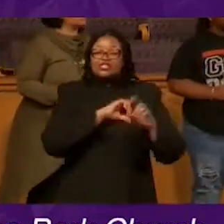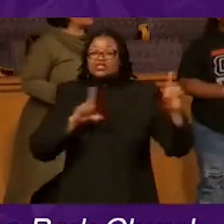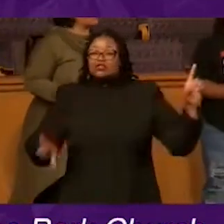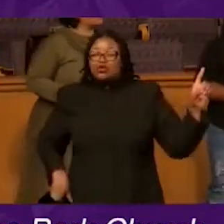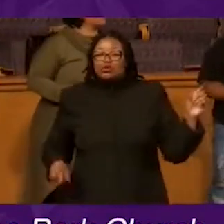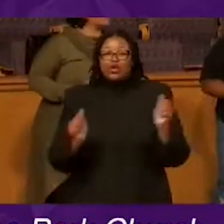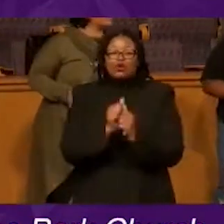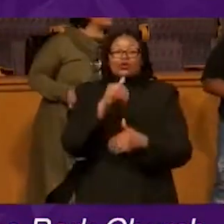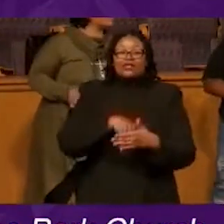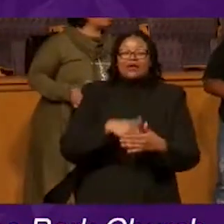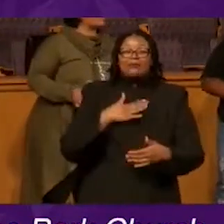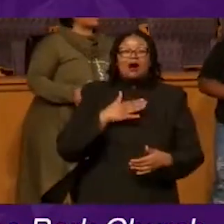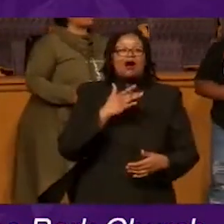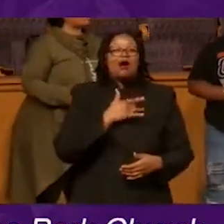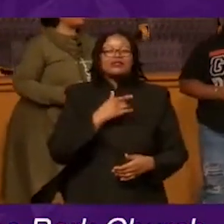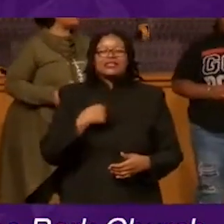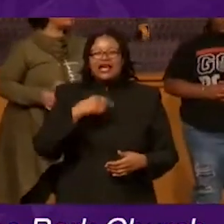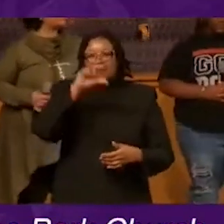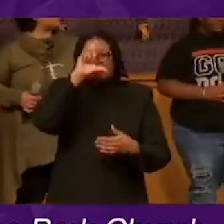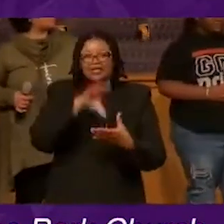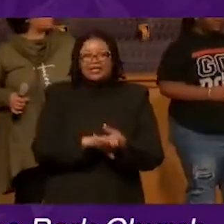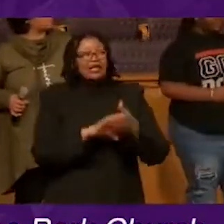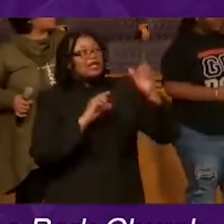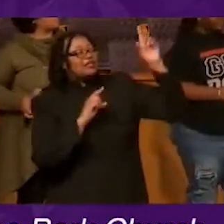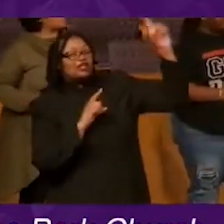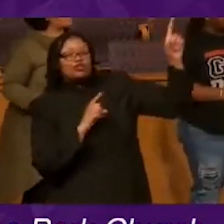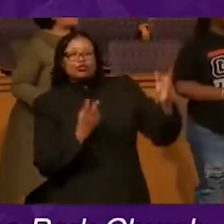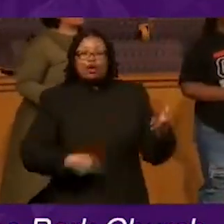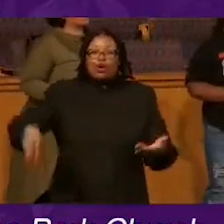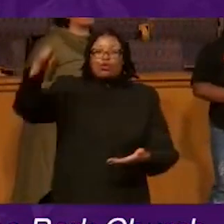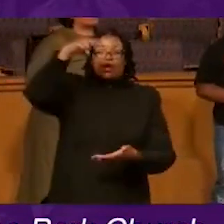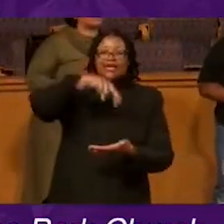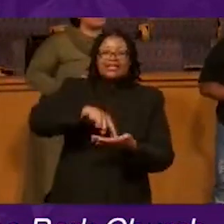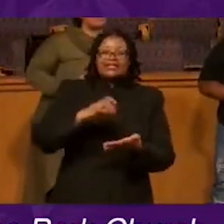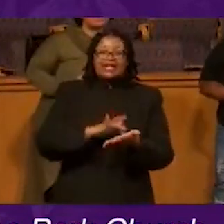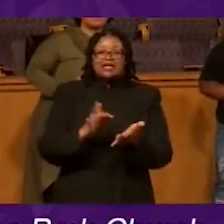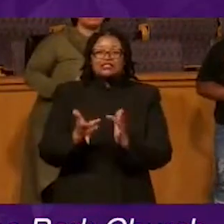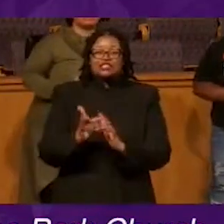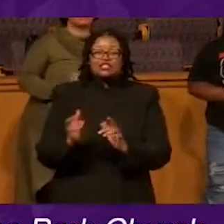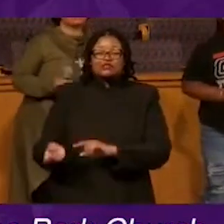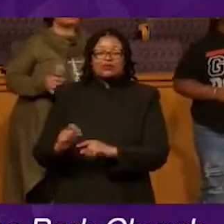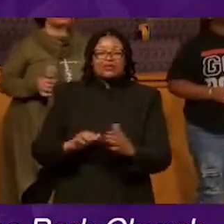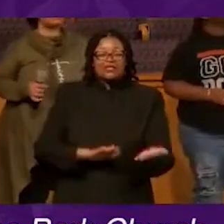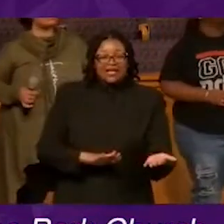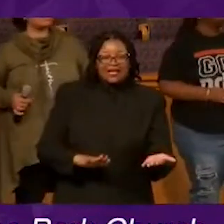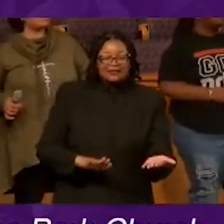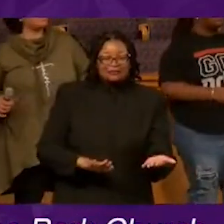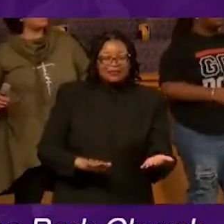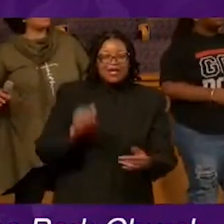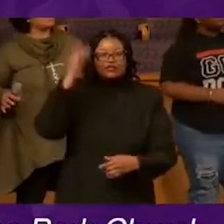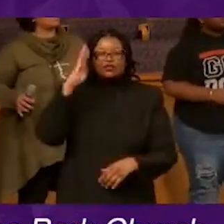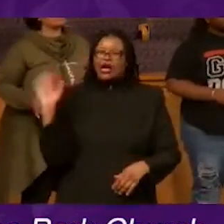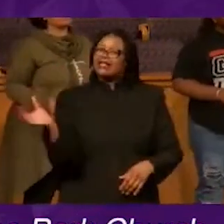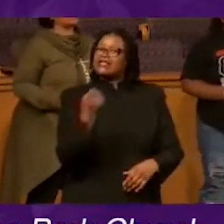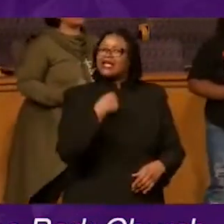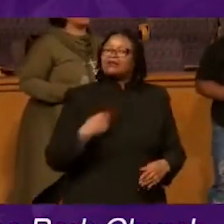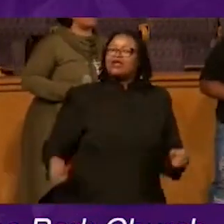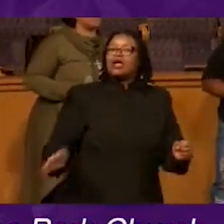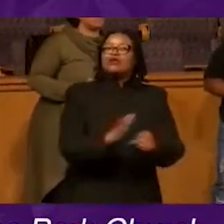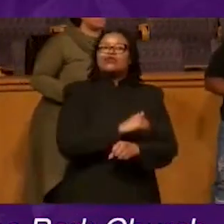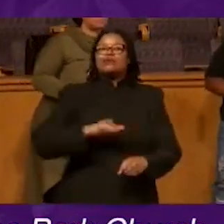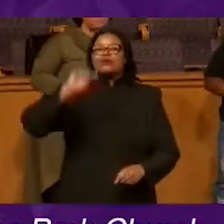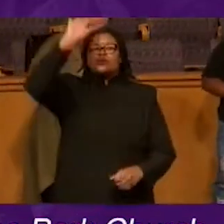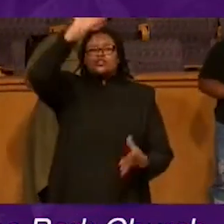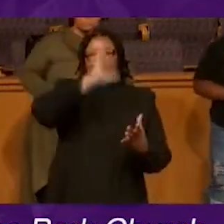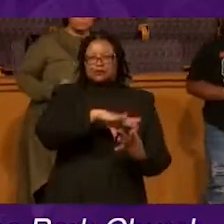my heart, I believe that you raised Jesus from the dead. So God, will you take me? Will you fill me with your